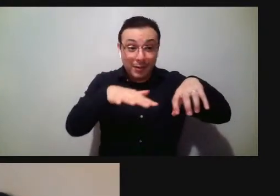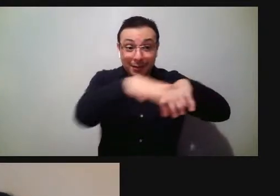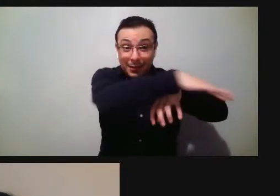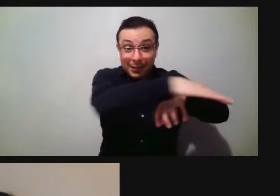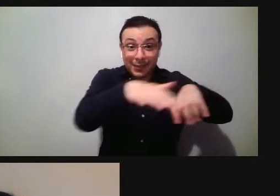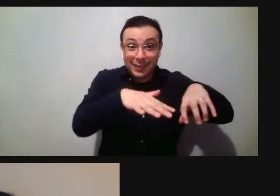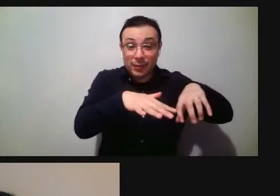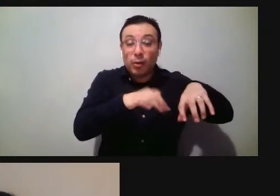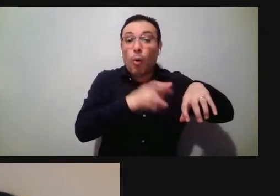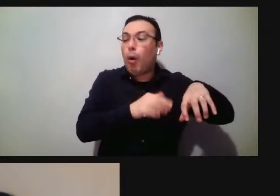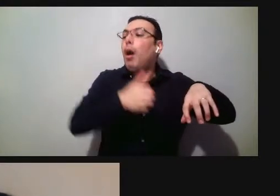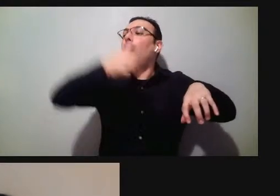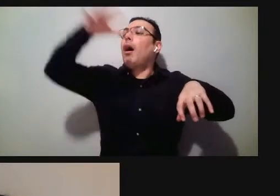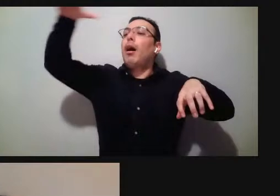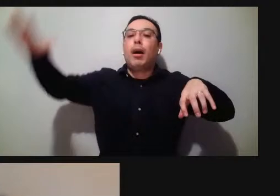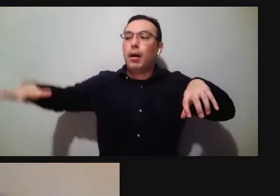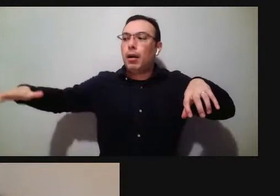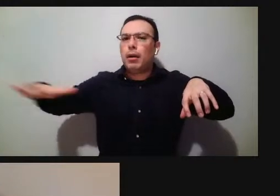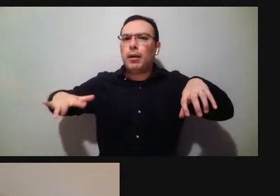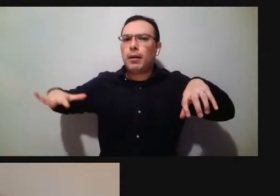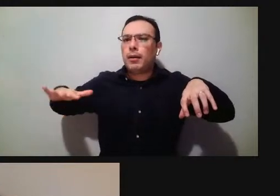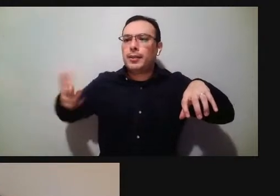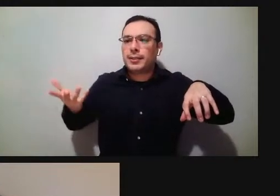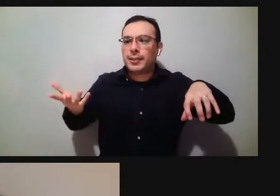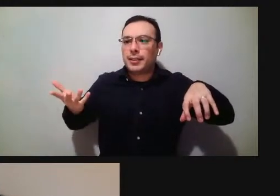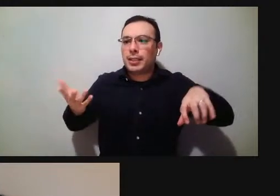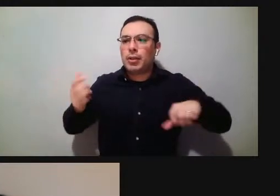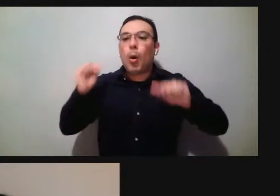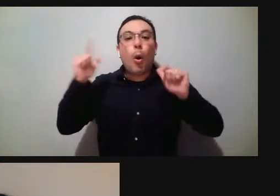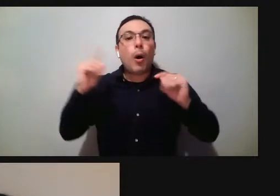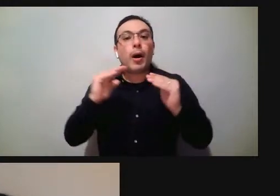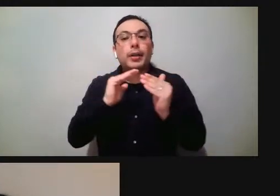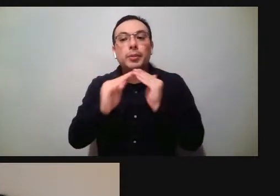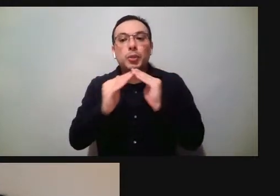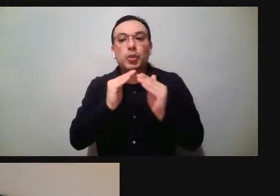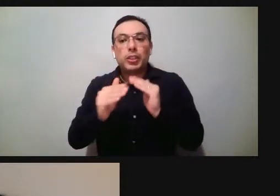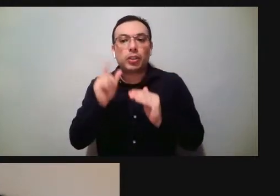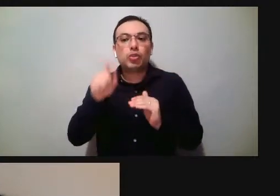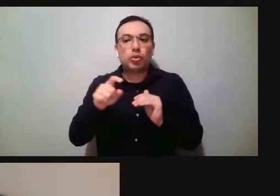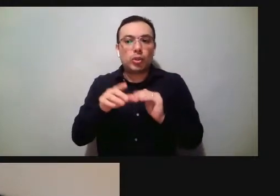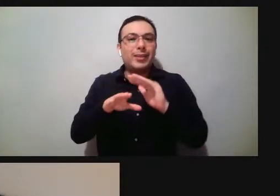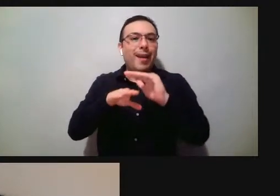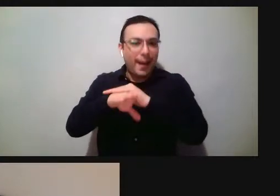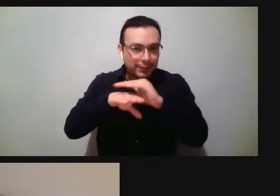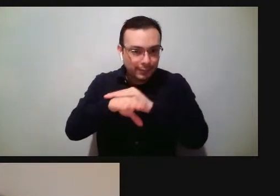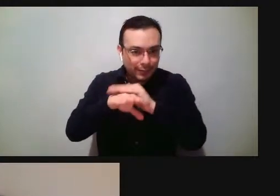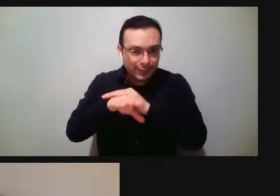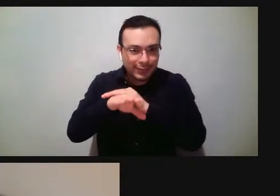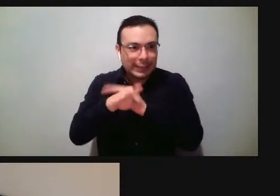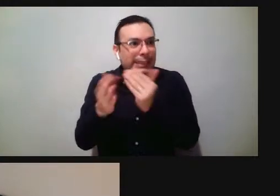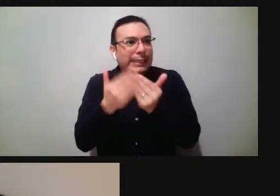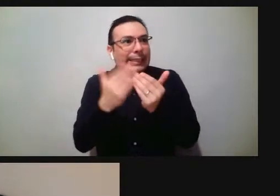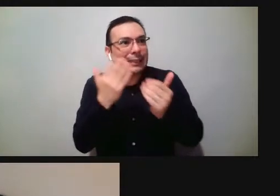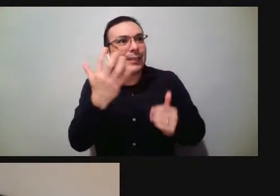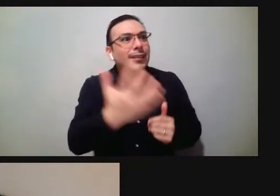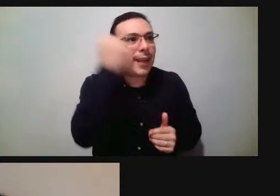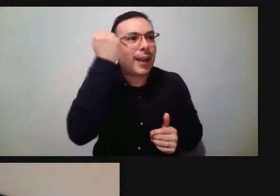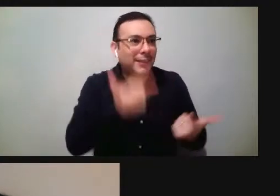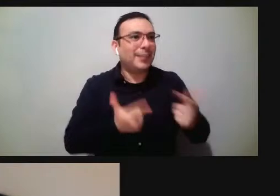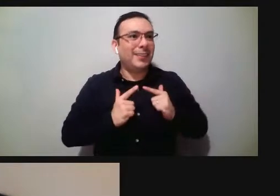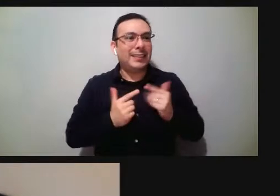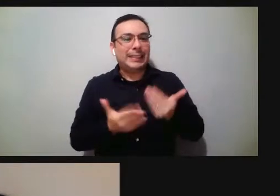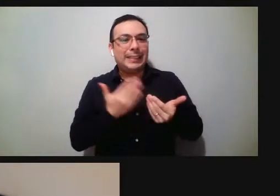have access to the vaccine. And then it's upon medical professionals in the public health community to also